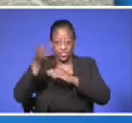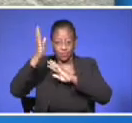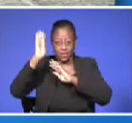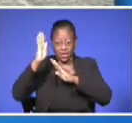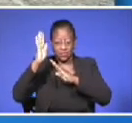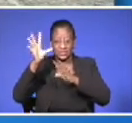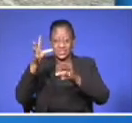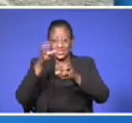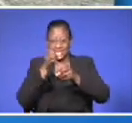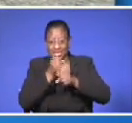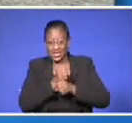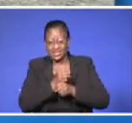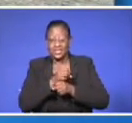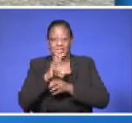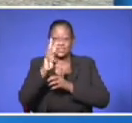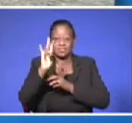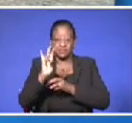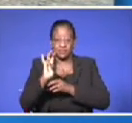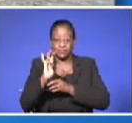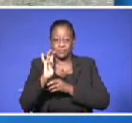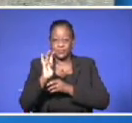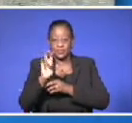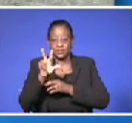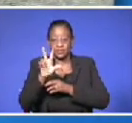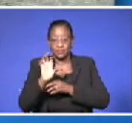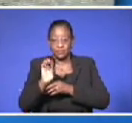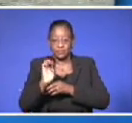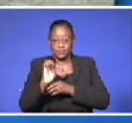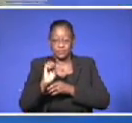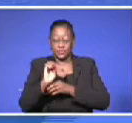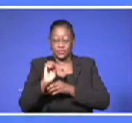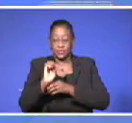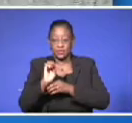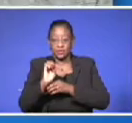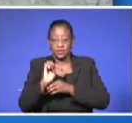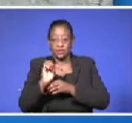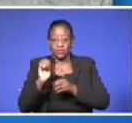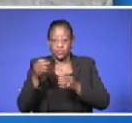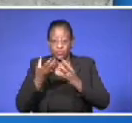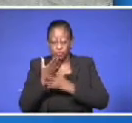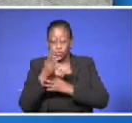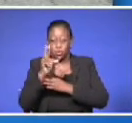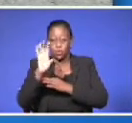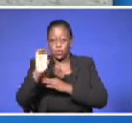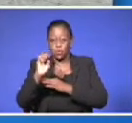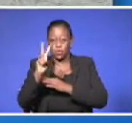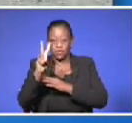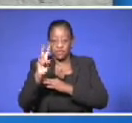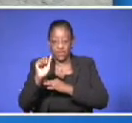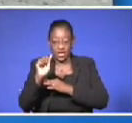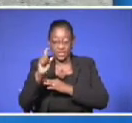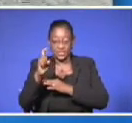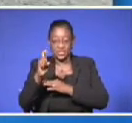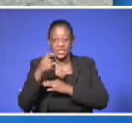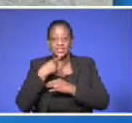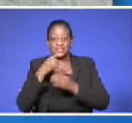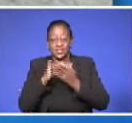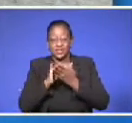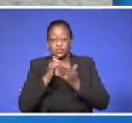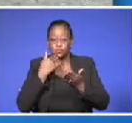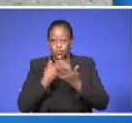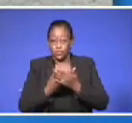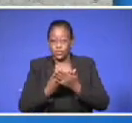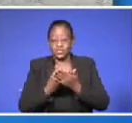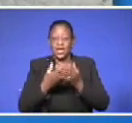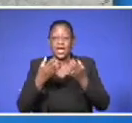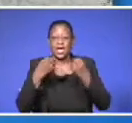receive 57,330 Pfizer doses through COVAX, Forbes says having access to multiple vaccines is a positive. There